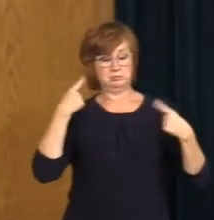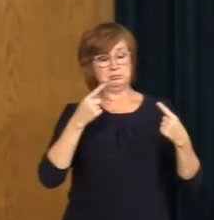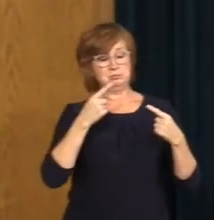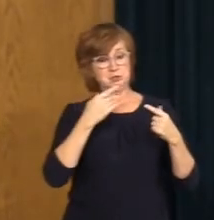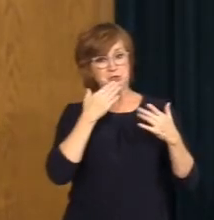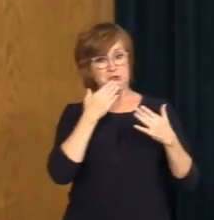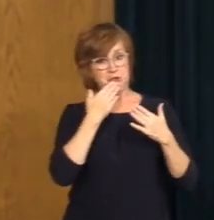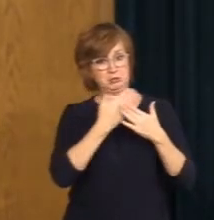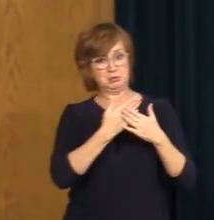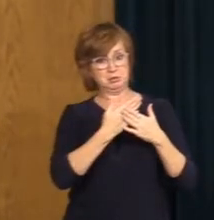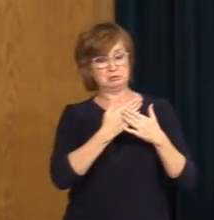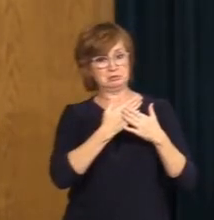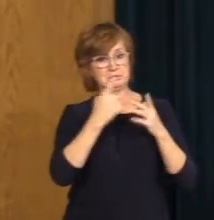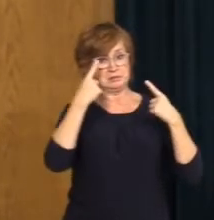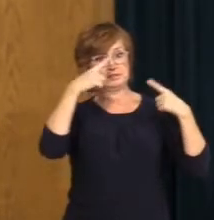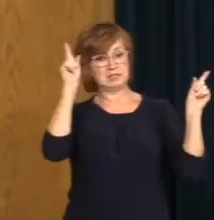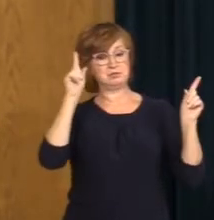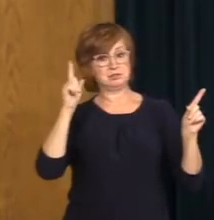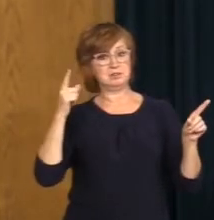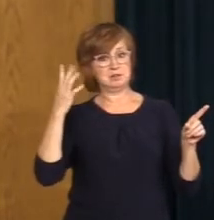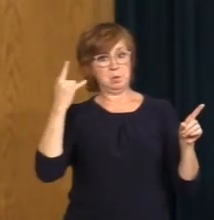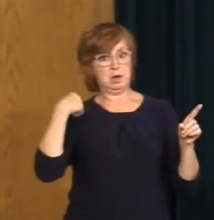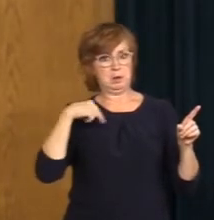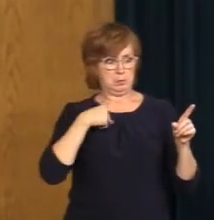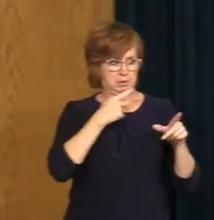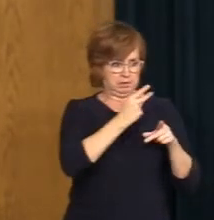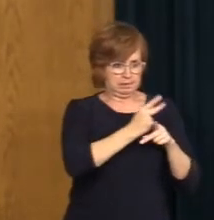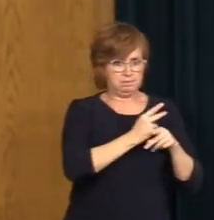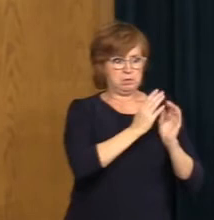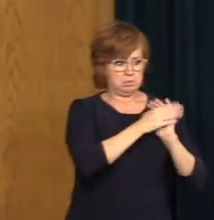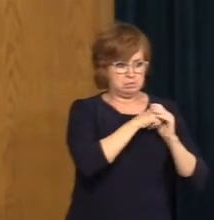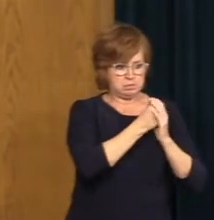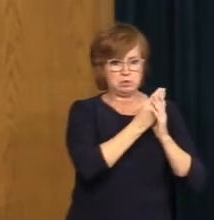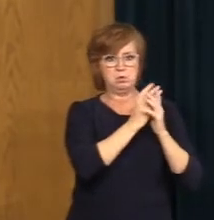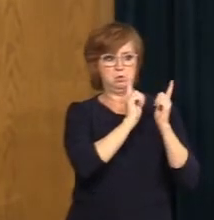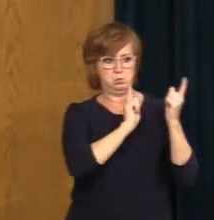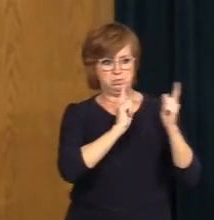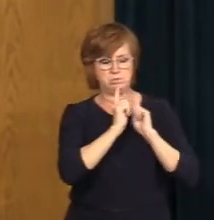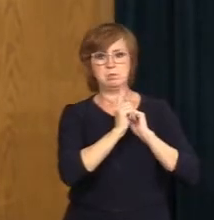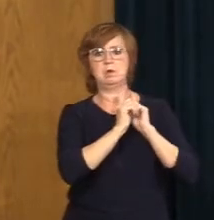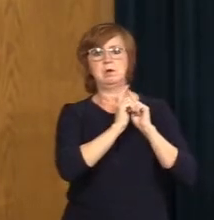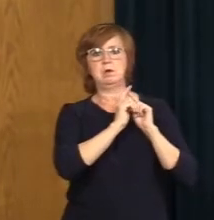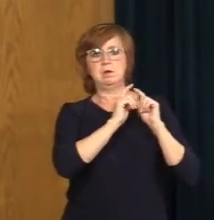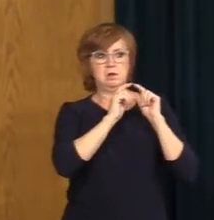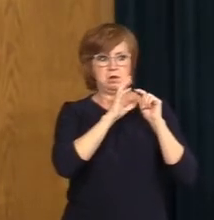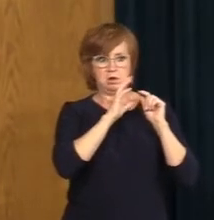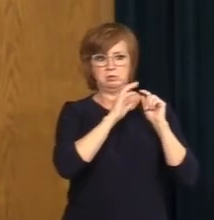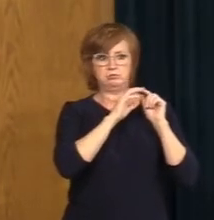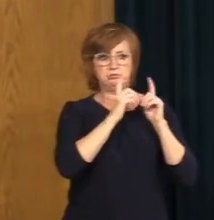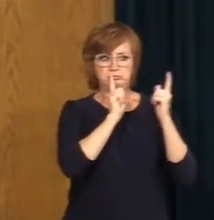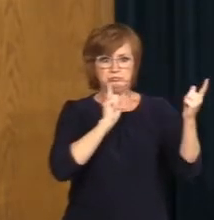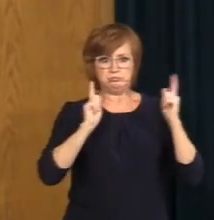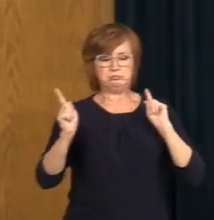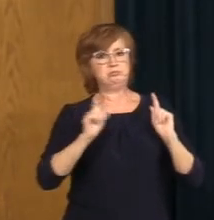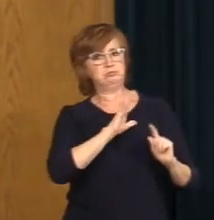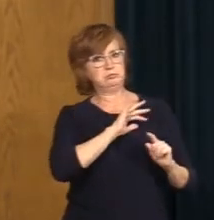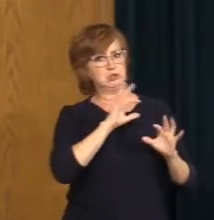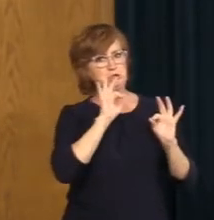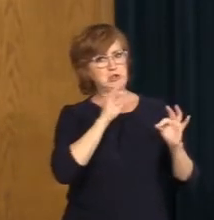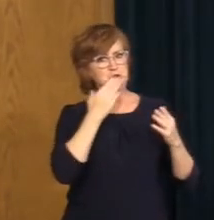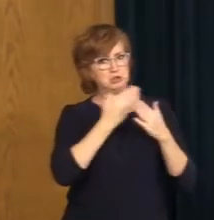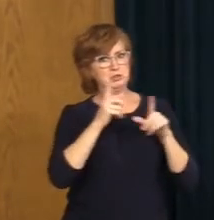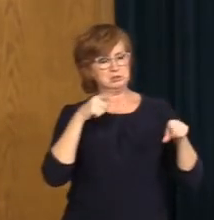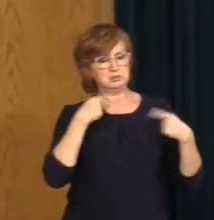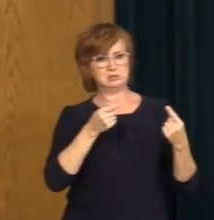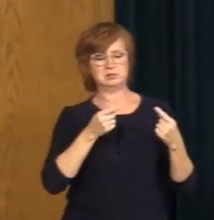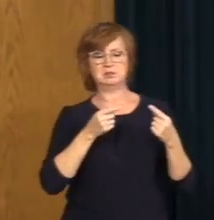continue doing what we've been doing to make sure that we stay at the level we are at. And this is up to each of us as individuals and households. And